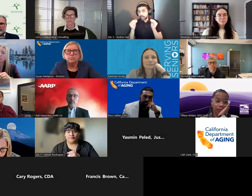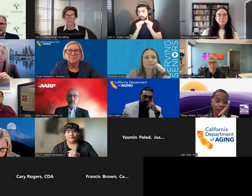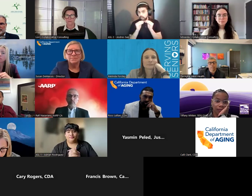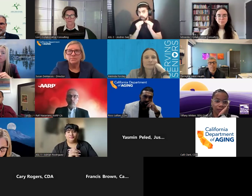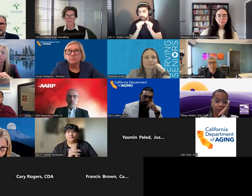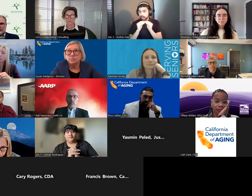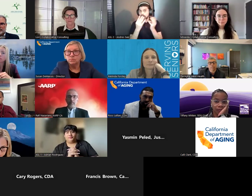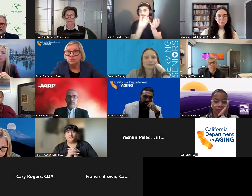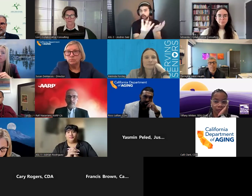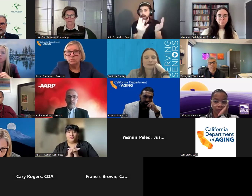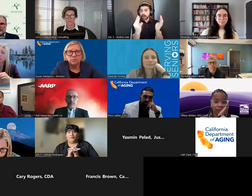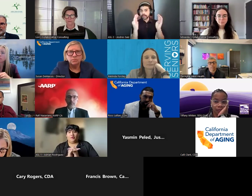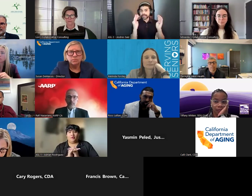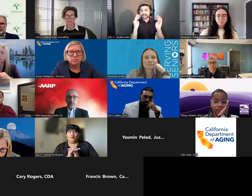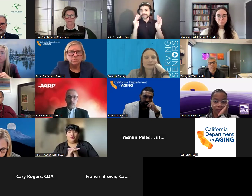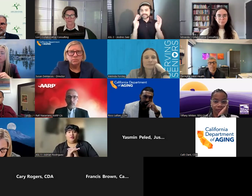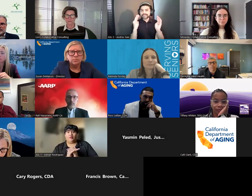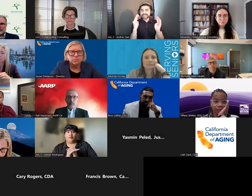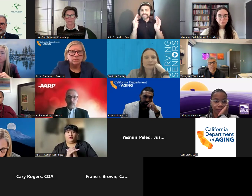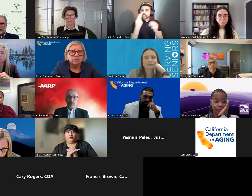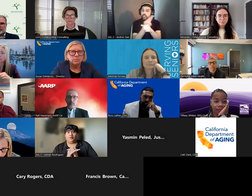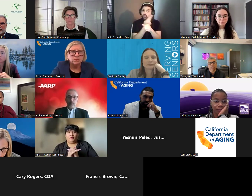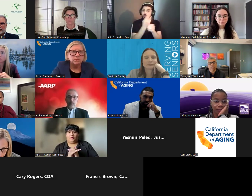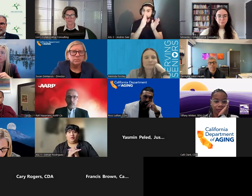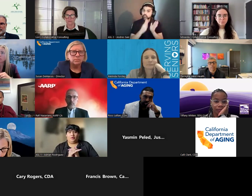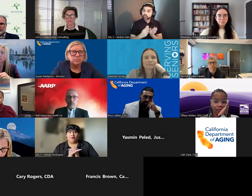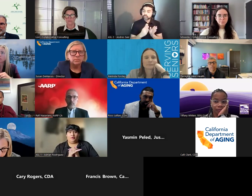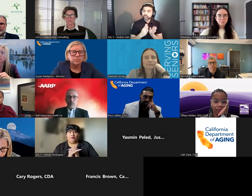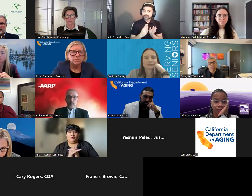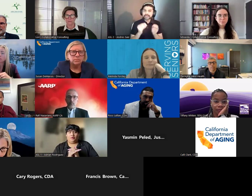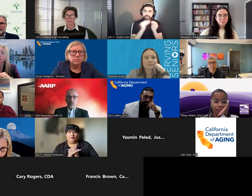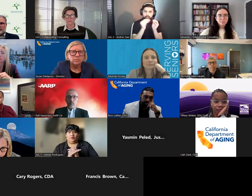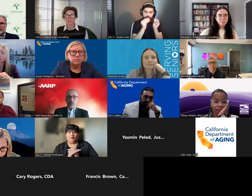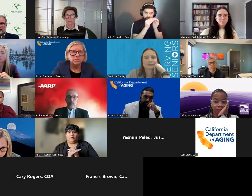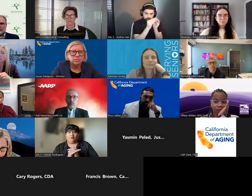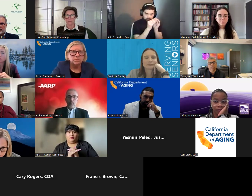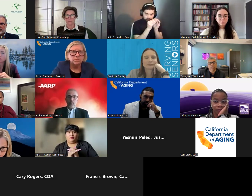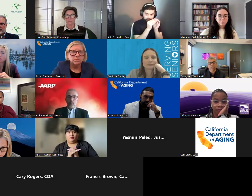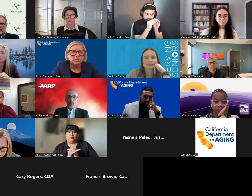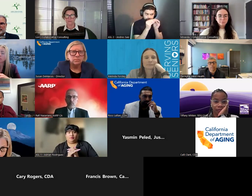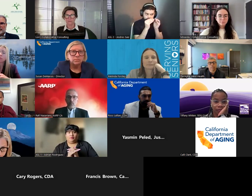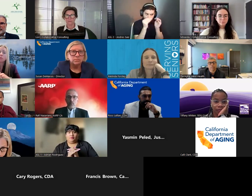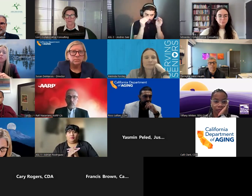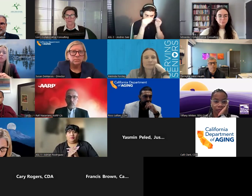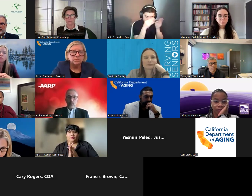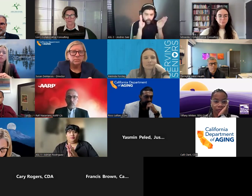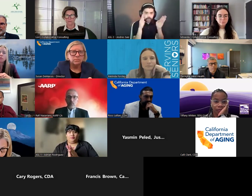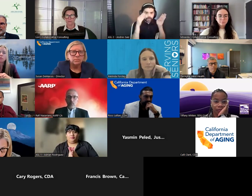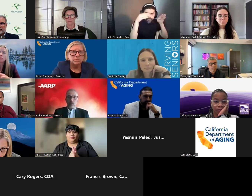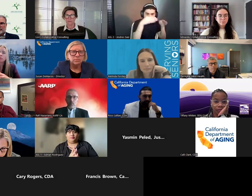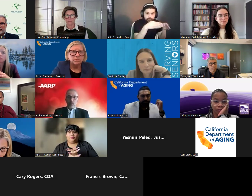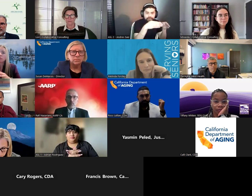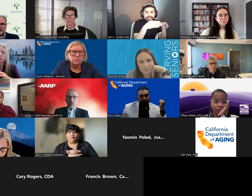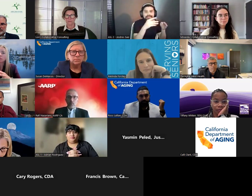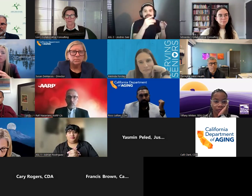the users of our programs and services, that's a broader kind of a broader focus that I think